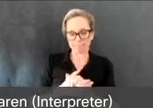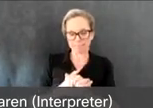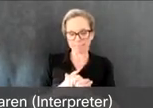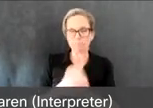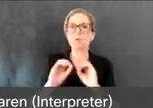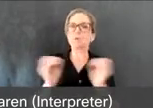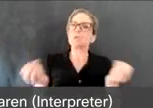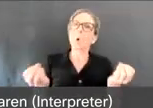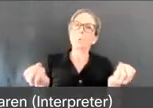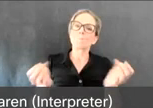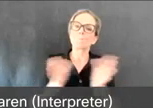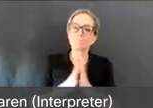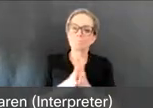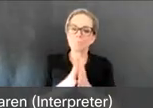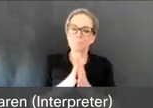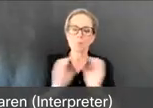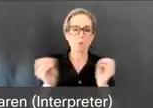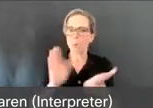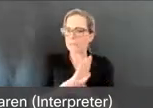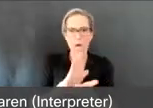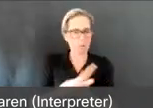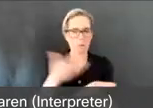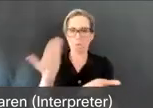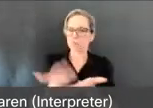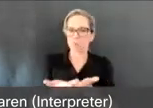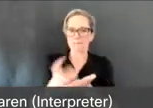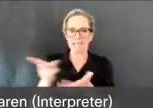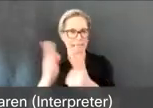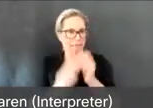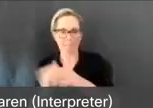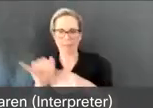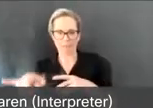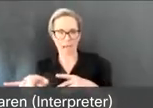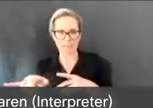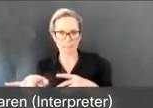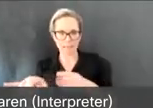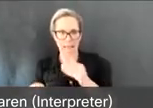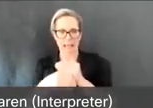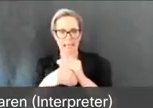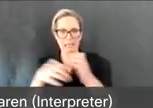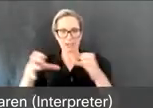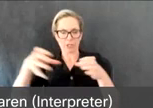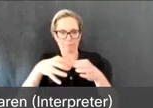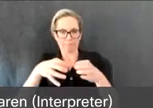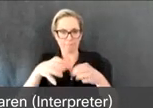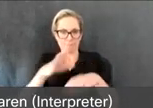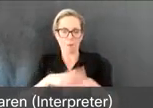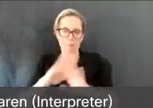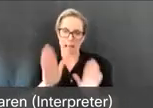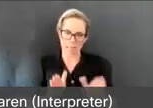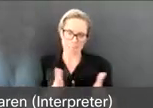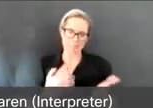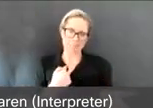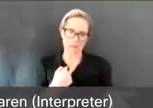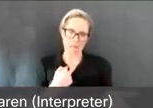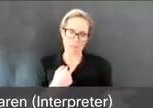any document that say that he built that addition into my house. So what I did was